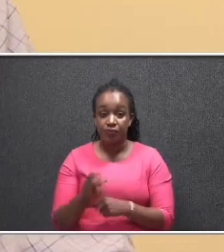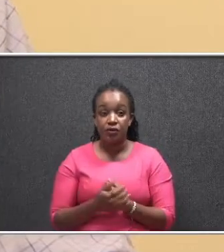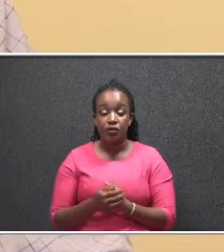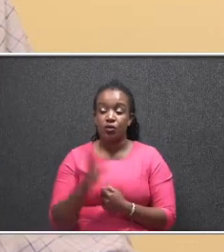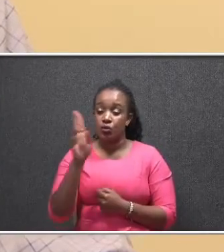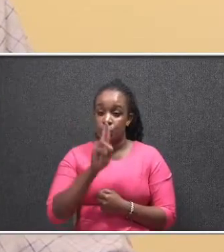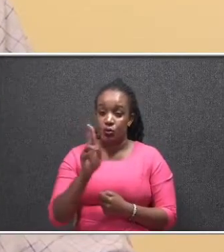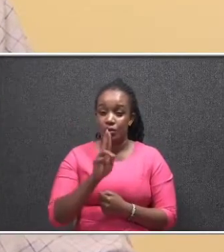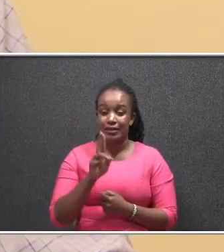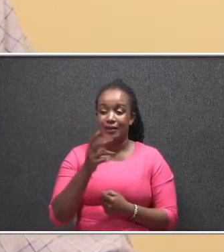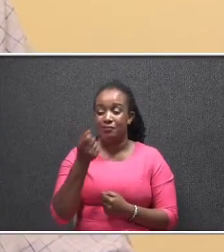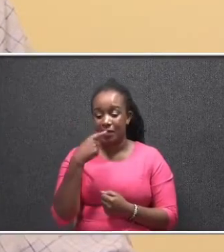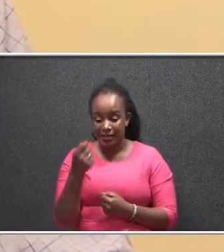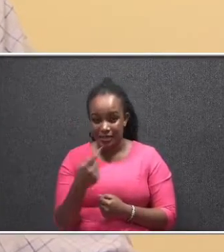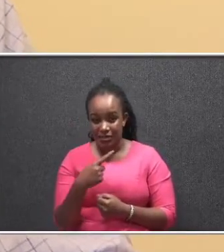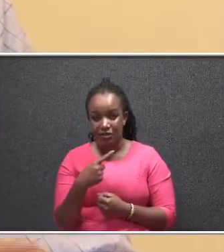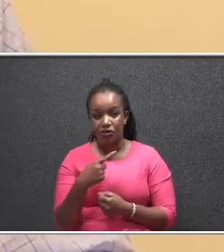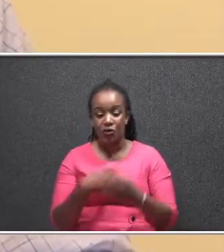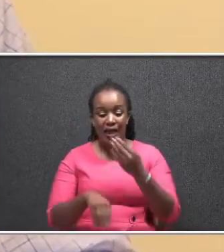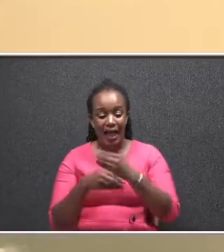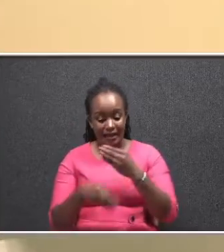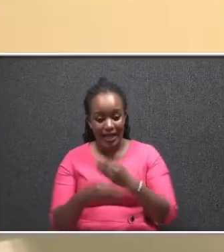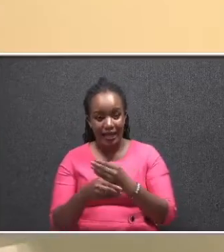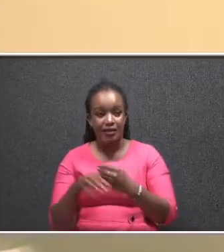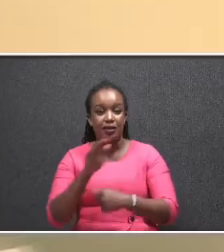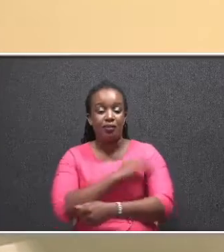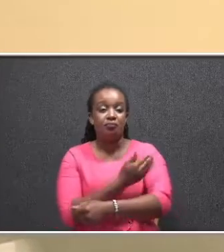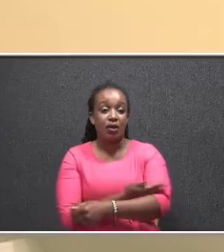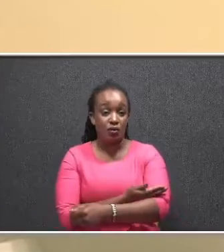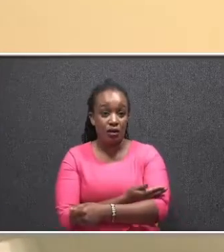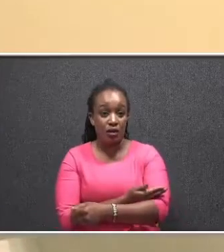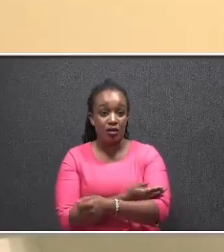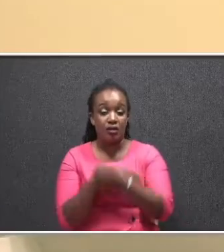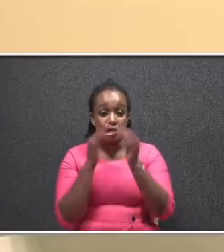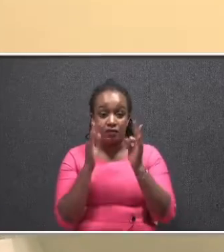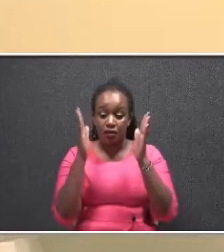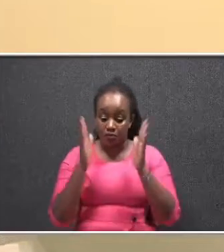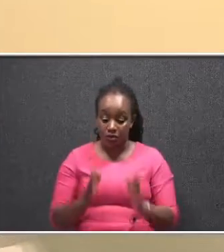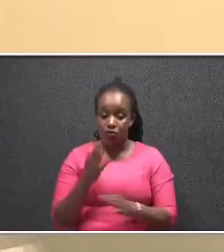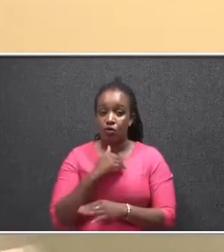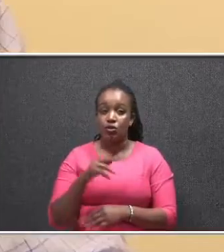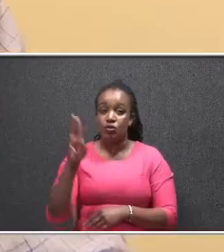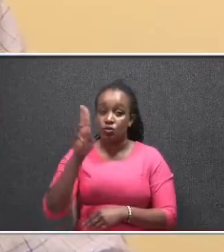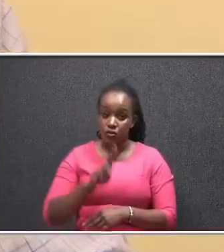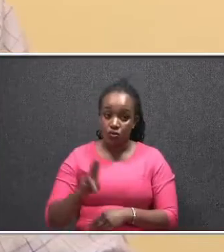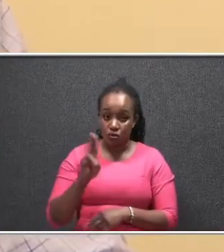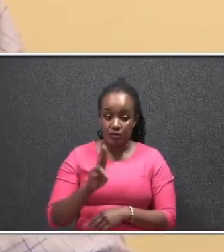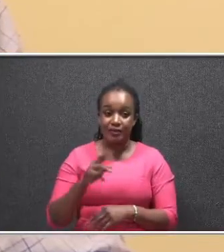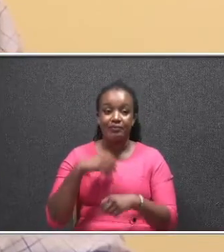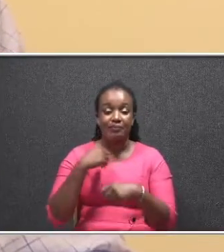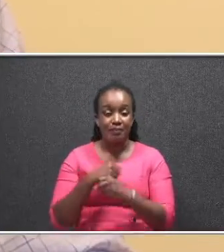either himself or the physician should not use steroid before 10 days. If somebody wants to use, it should be used as much low